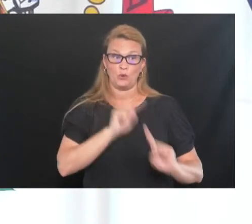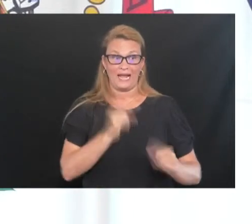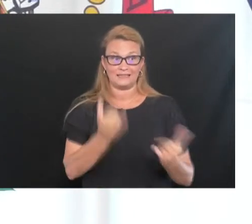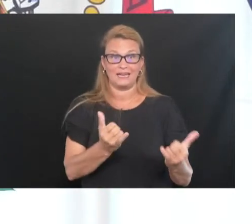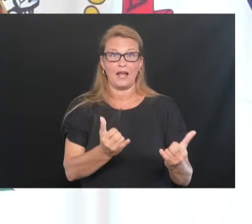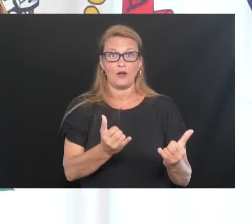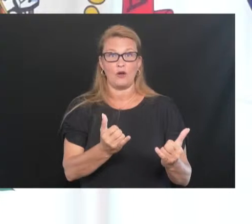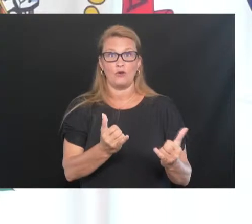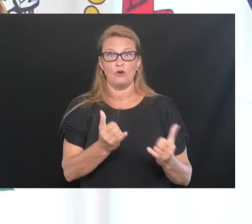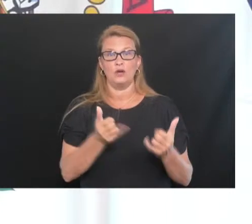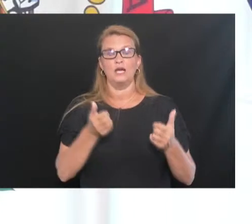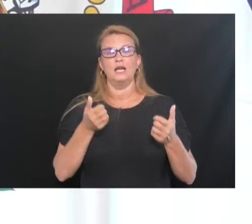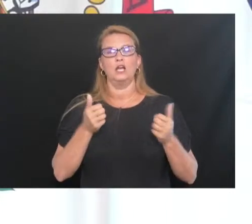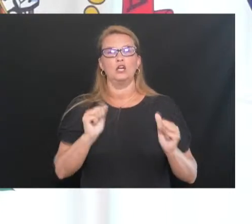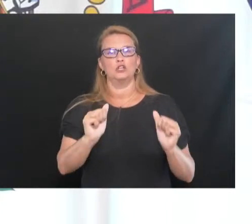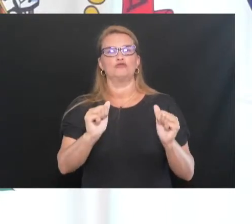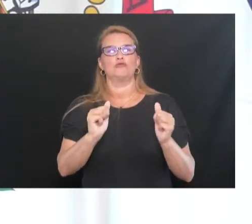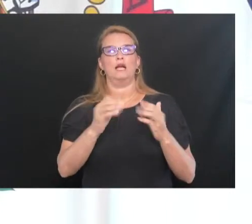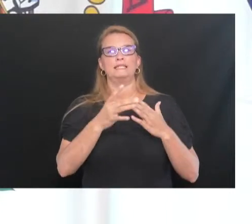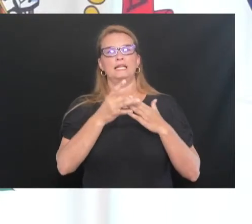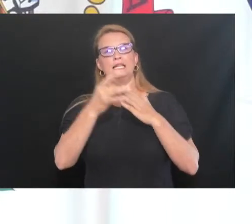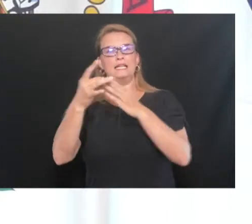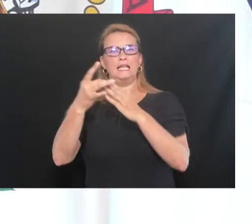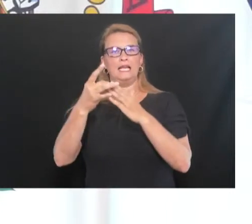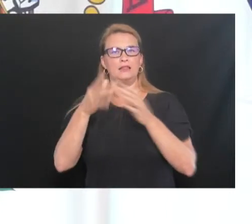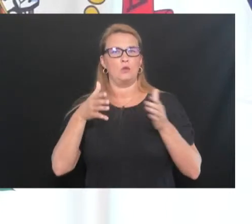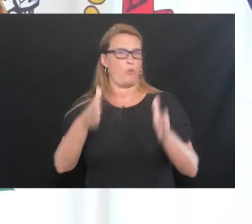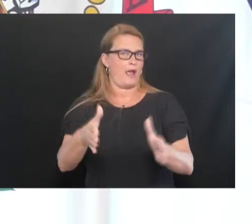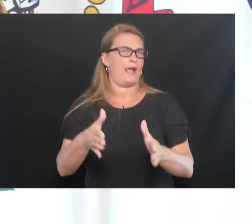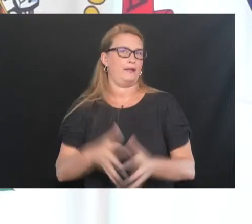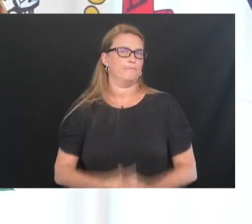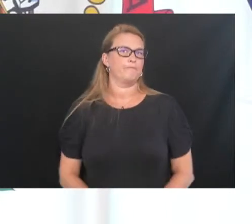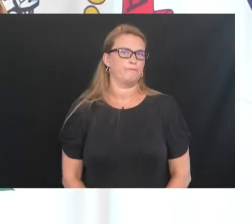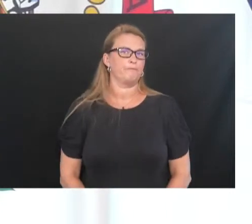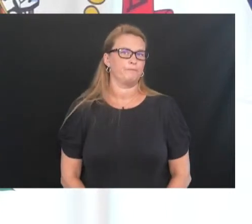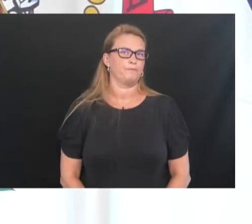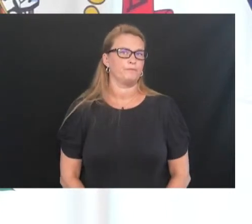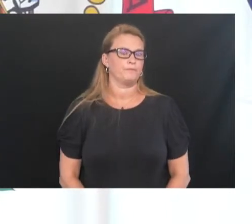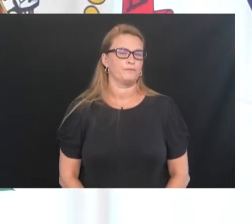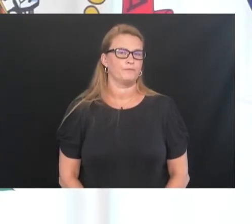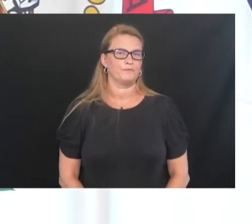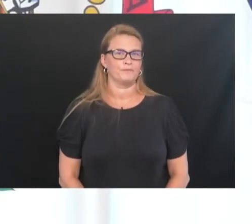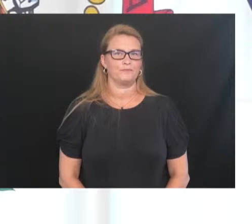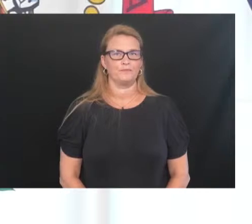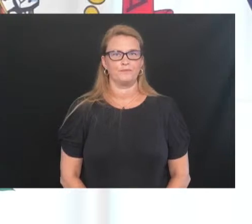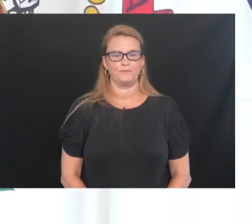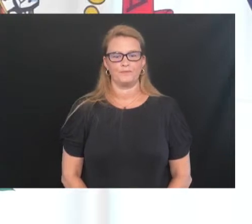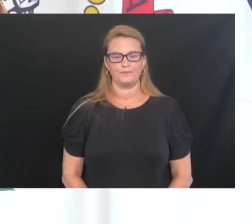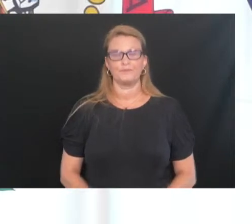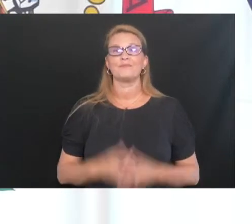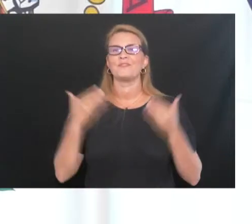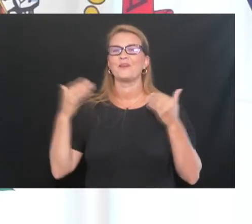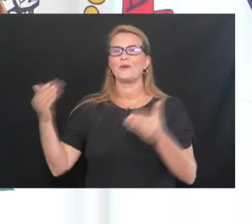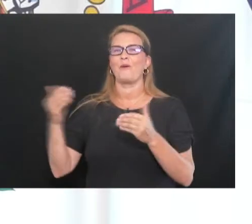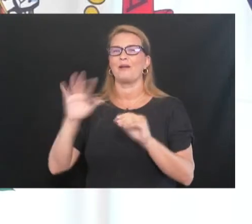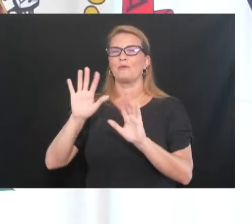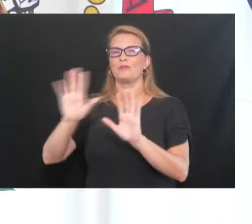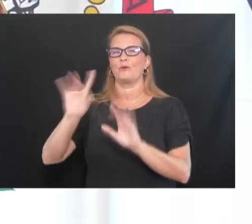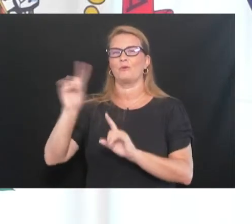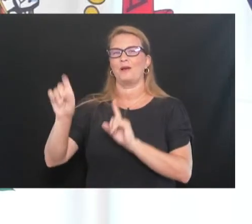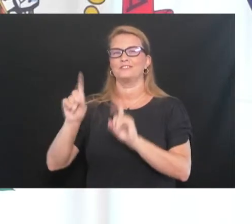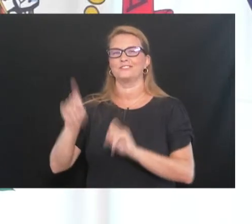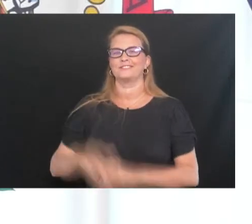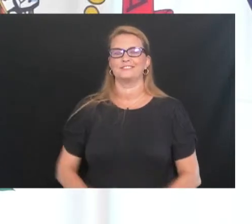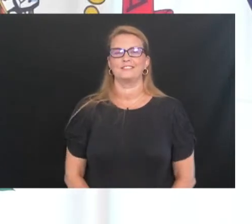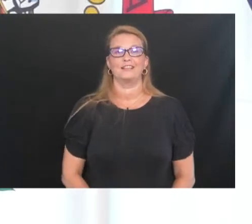to lead, absolutely lead the way. So that's what we're doing. Anyway, now you can go to questions, Jordan. All